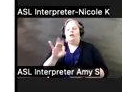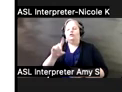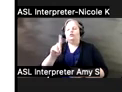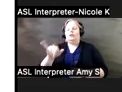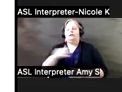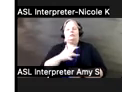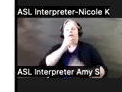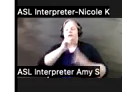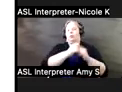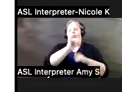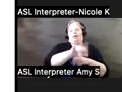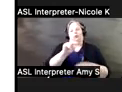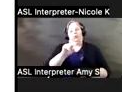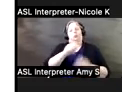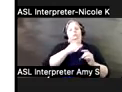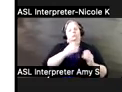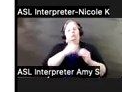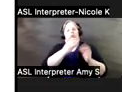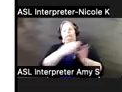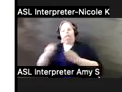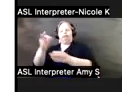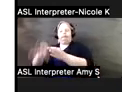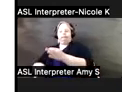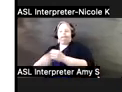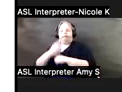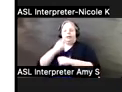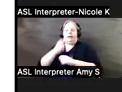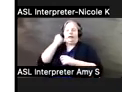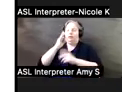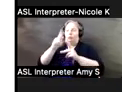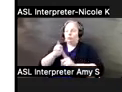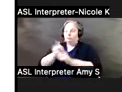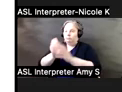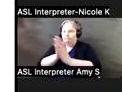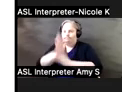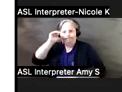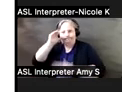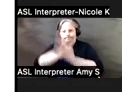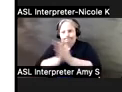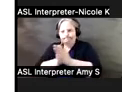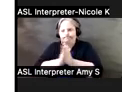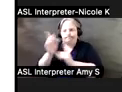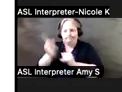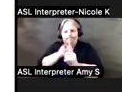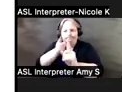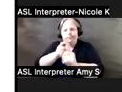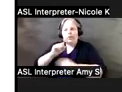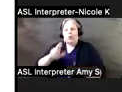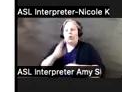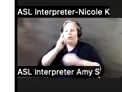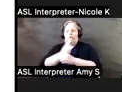someone off with unless they're, I think they're like extremely motivated or they are using